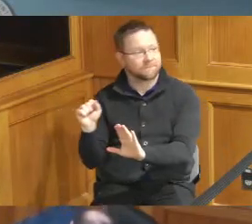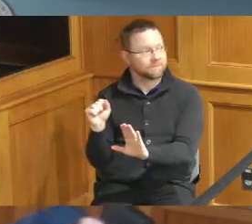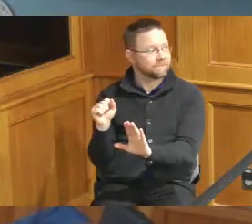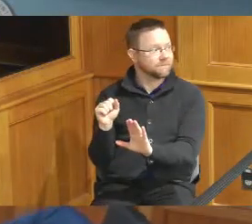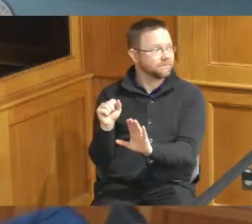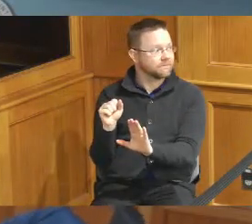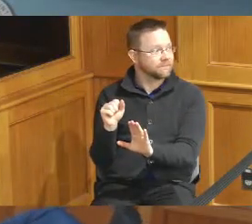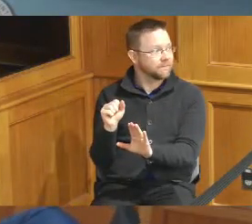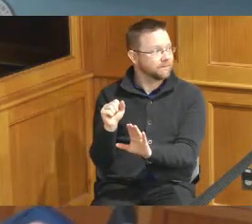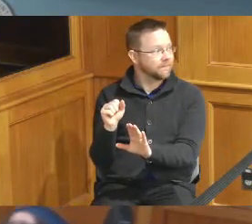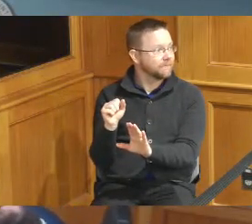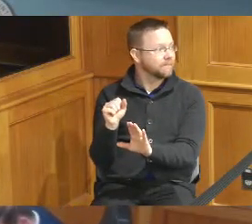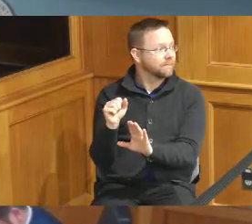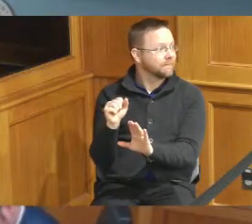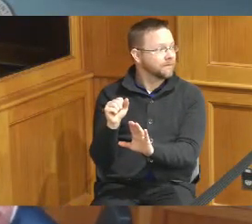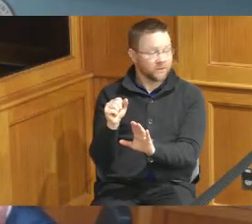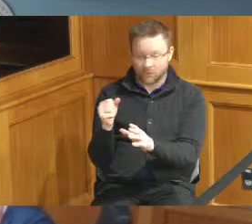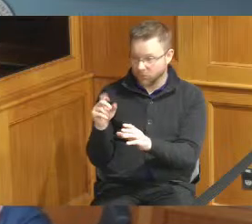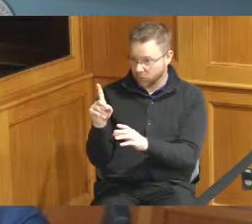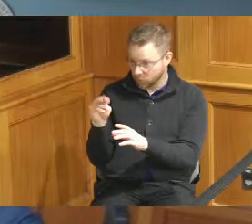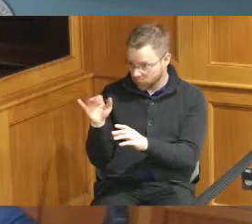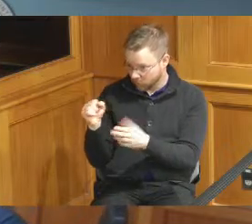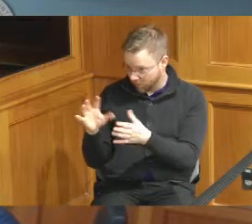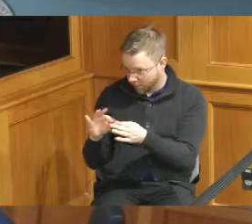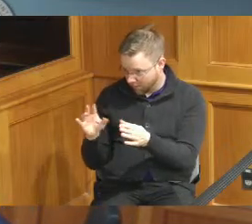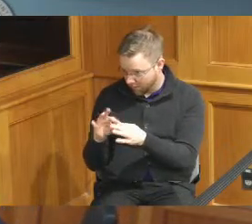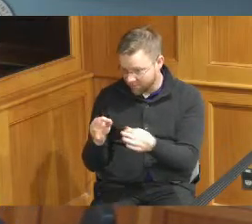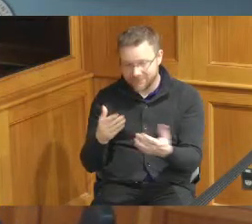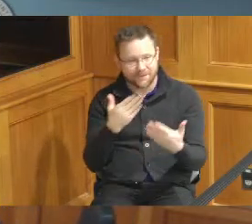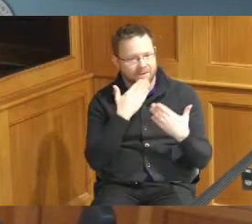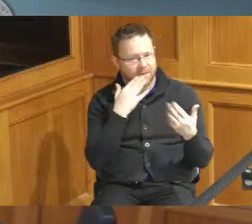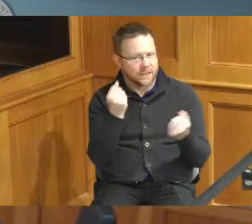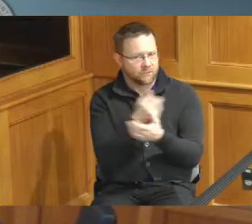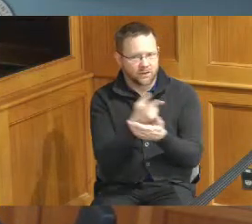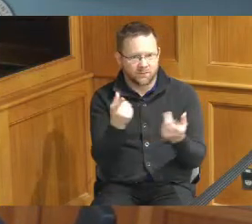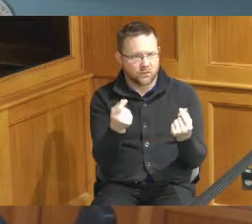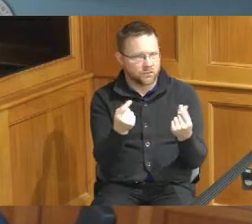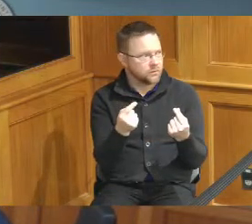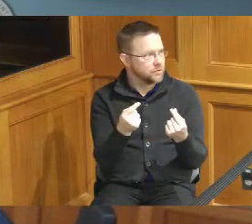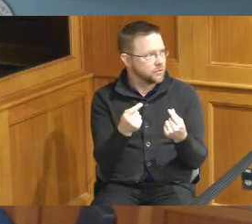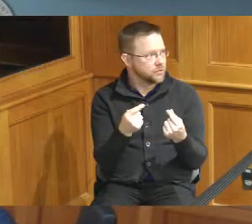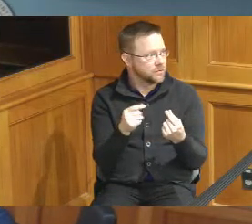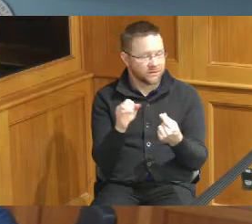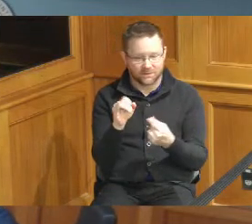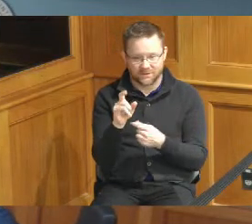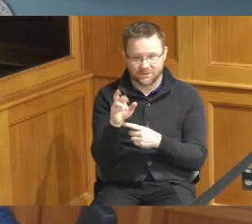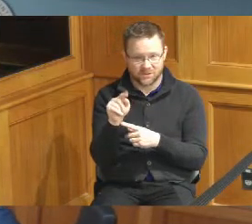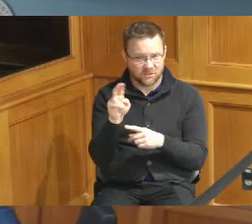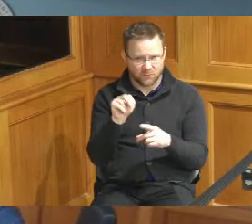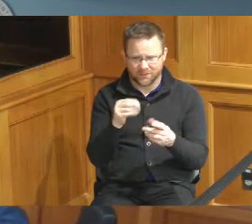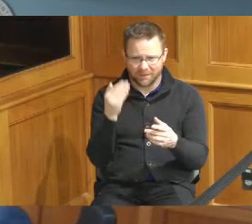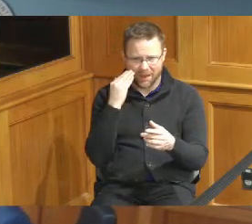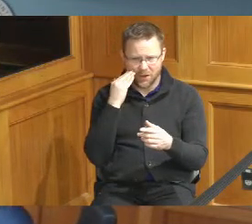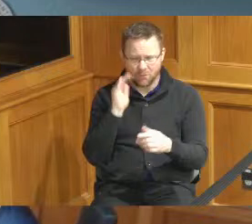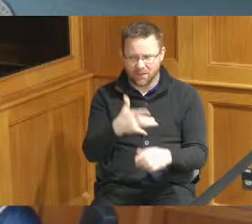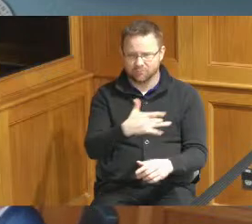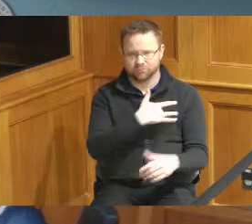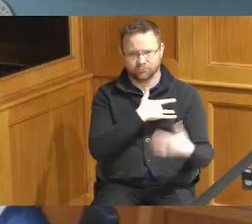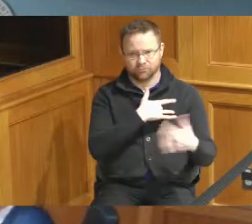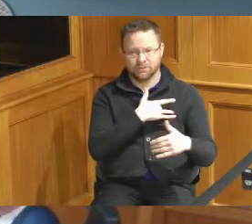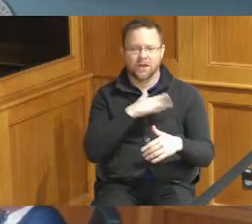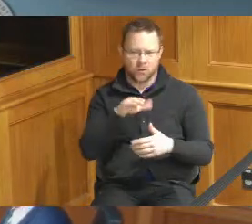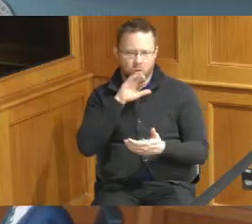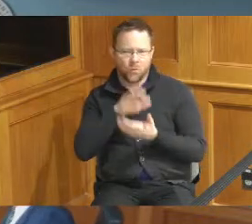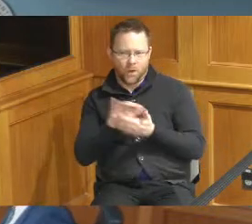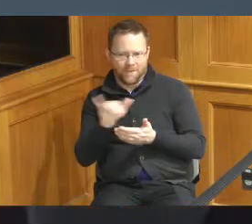up Commissioner Dumas. Do you want to say something? Thank you. Thank you for all you do. I know you have Silverton carved in your heart. right next to your